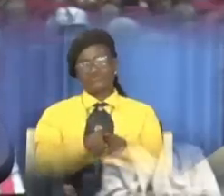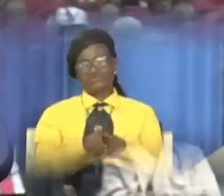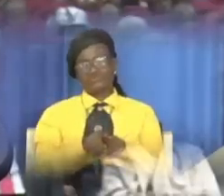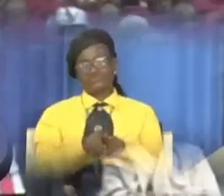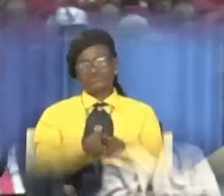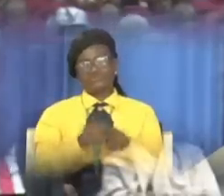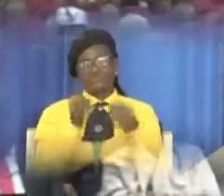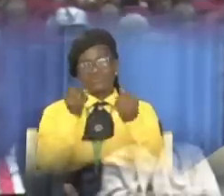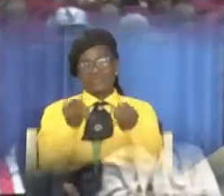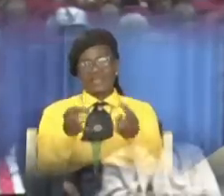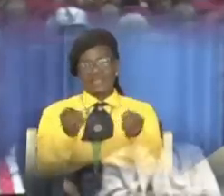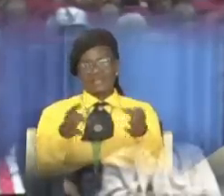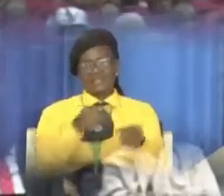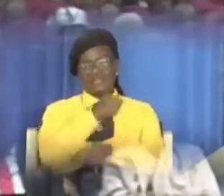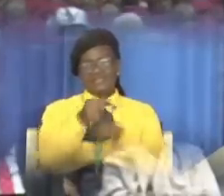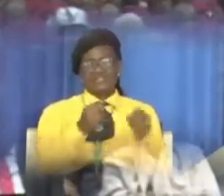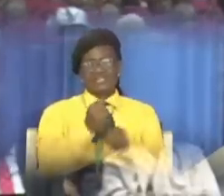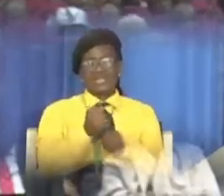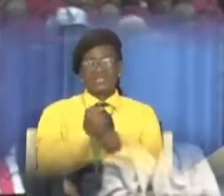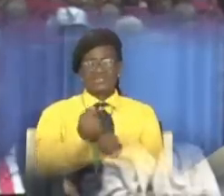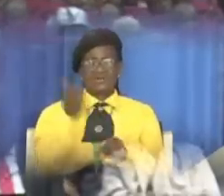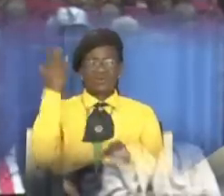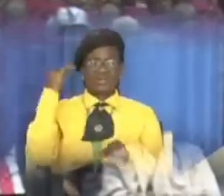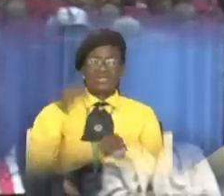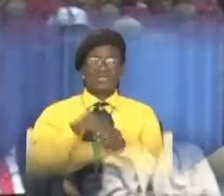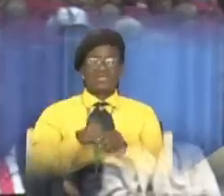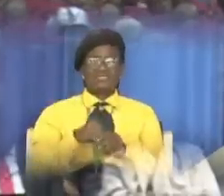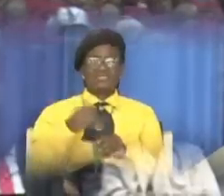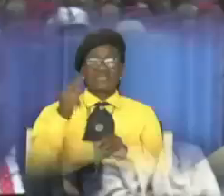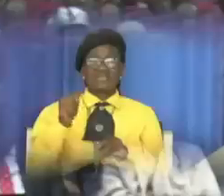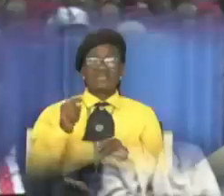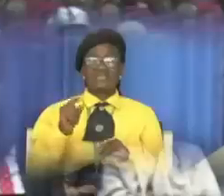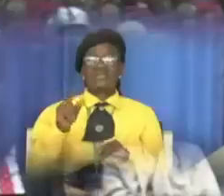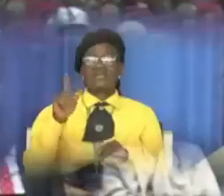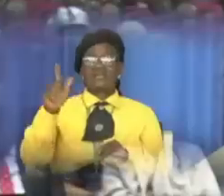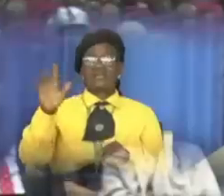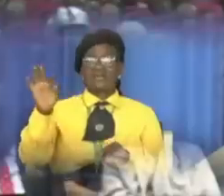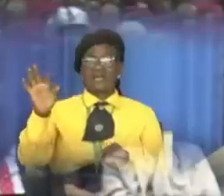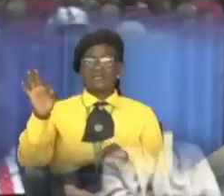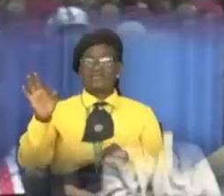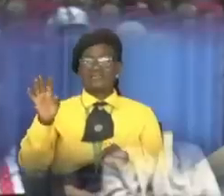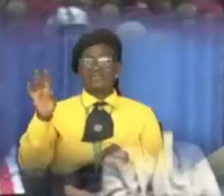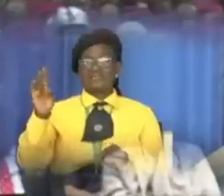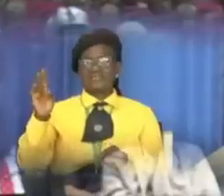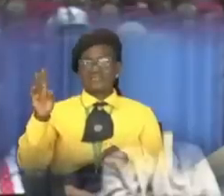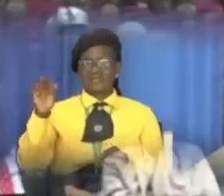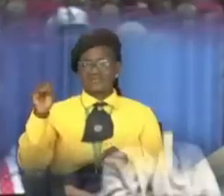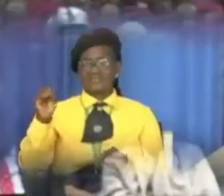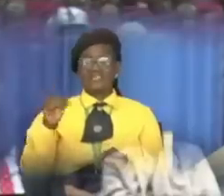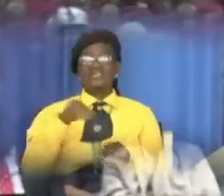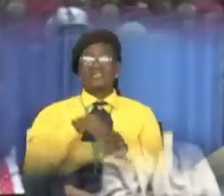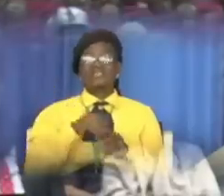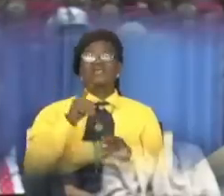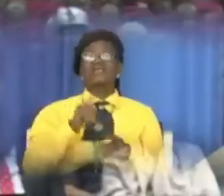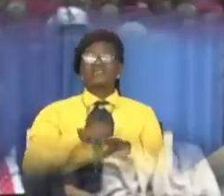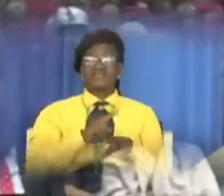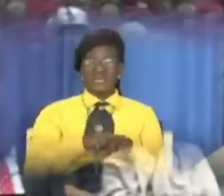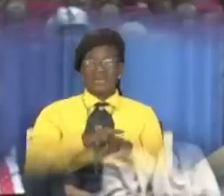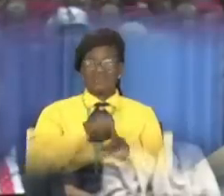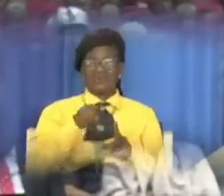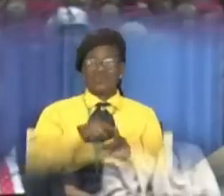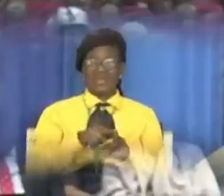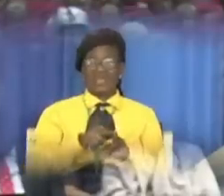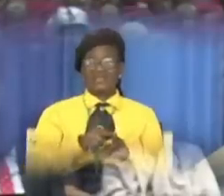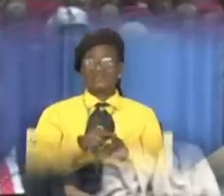Several years ago, in the 1970s, at the time when tape recorder, you know that